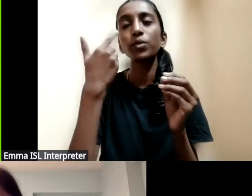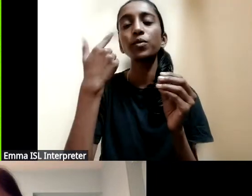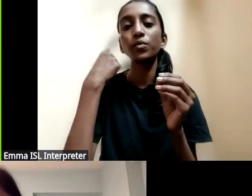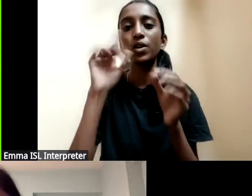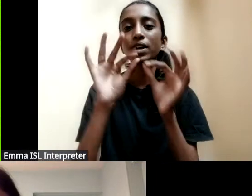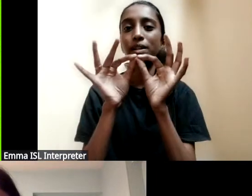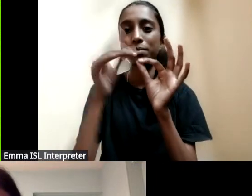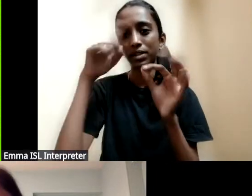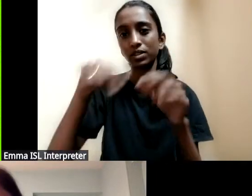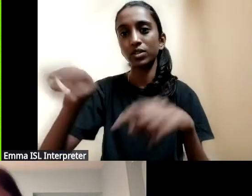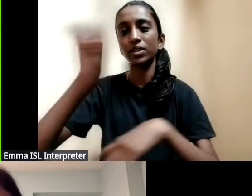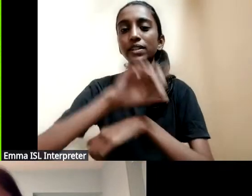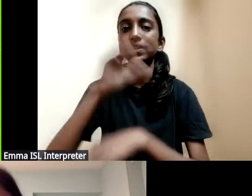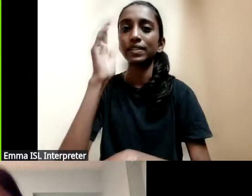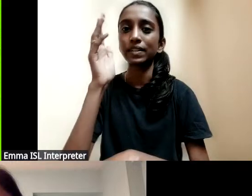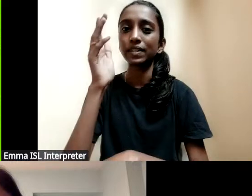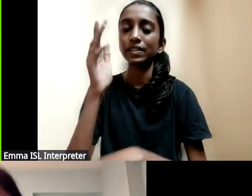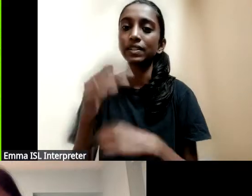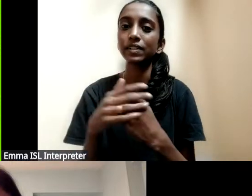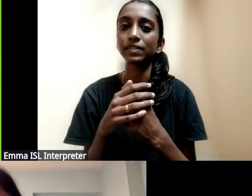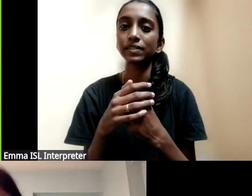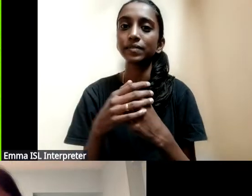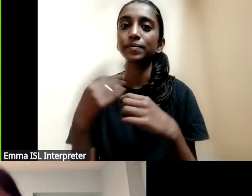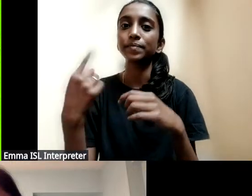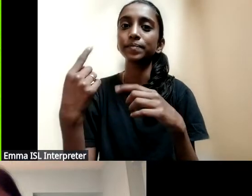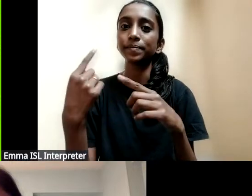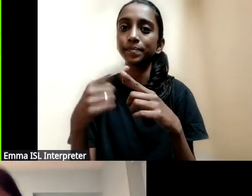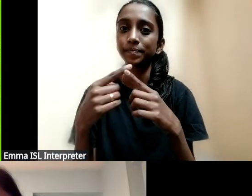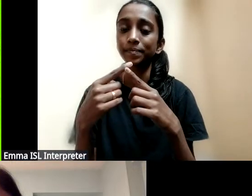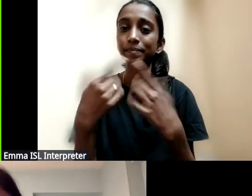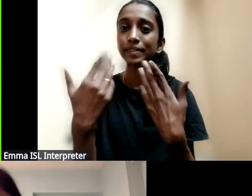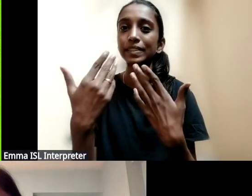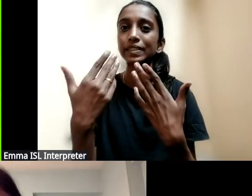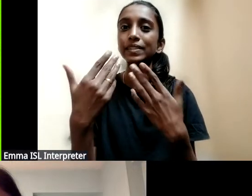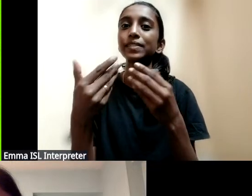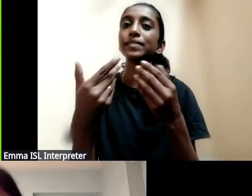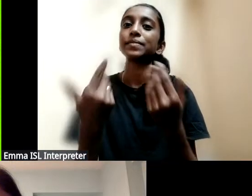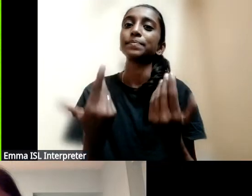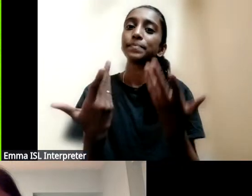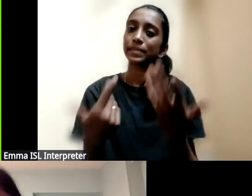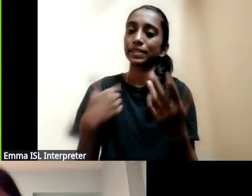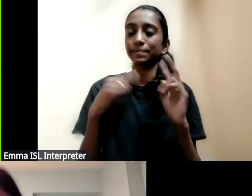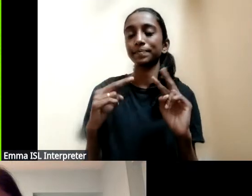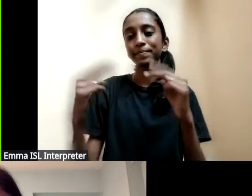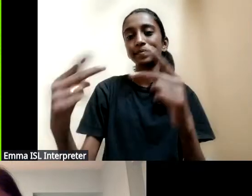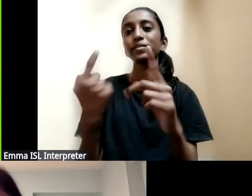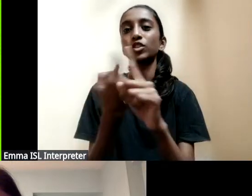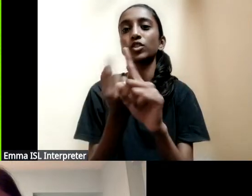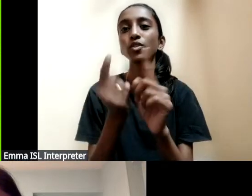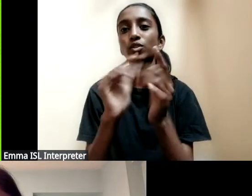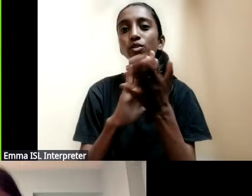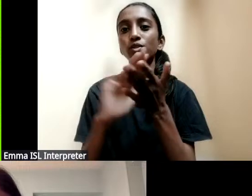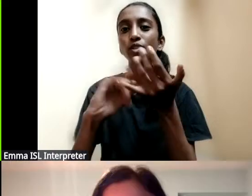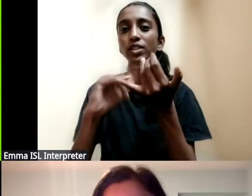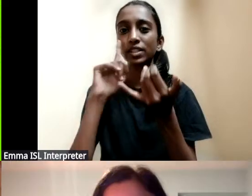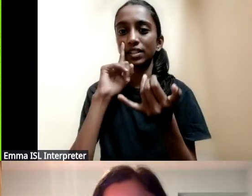today. And without any further ado, I will let Khushi take over.